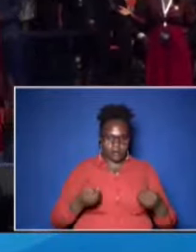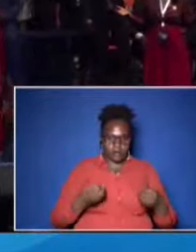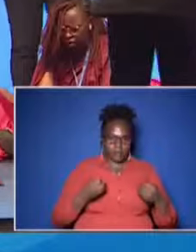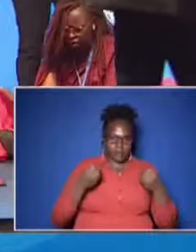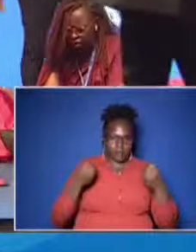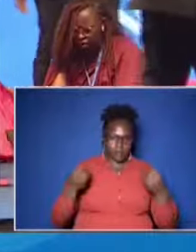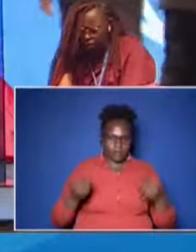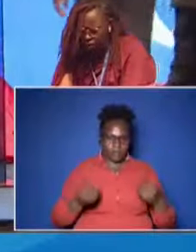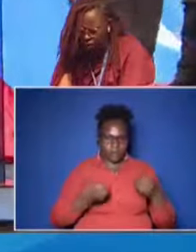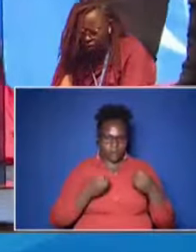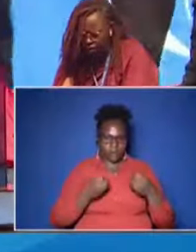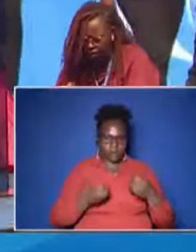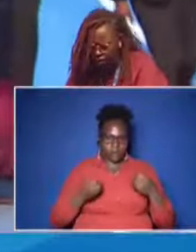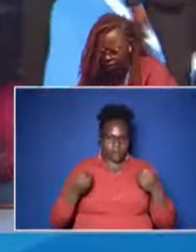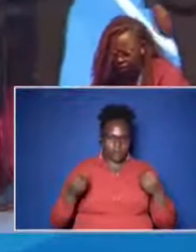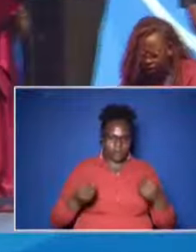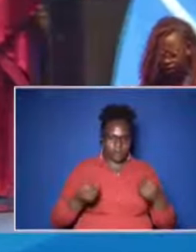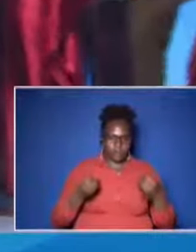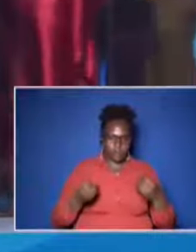Pi up the